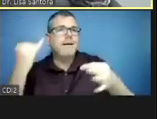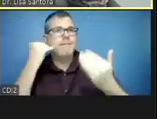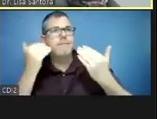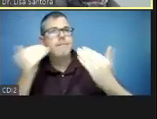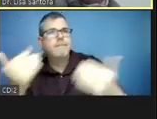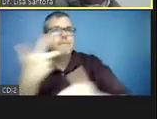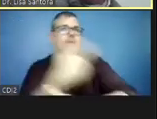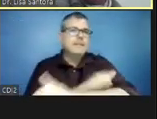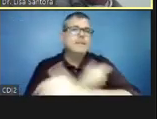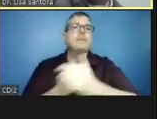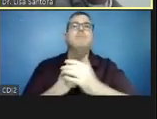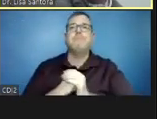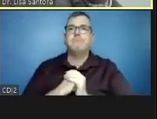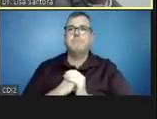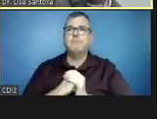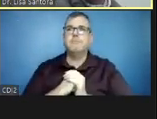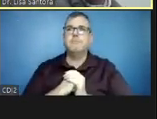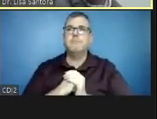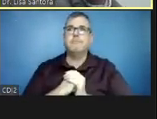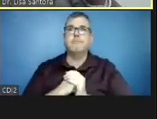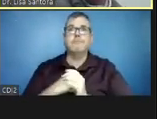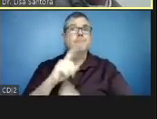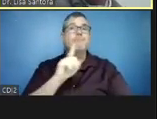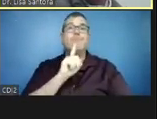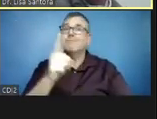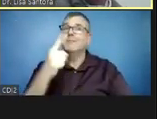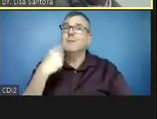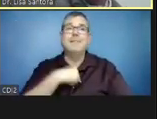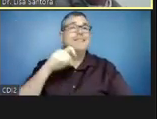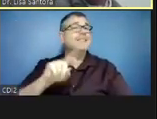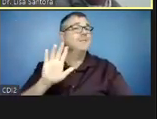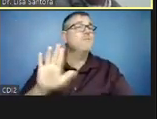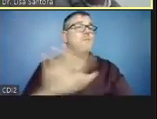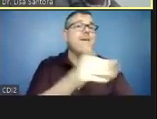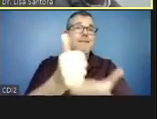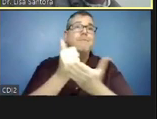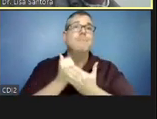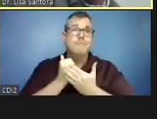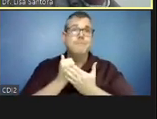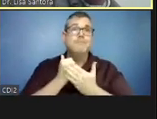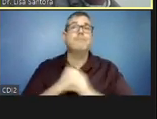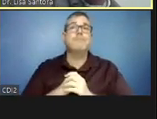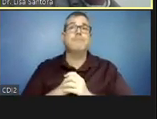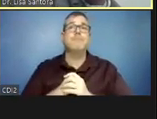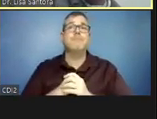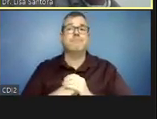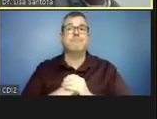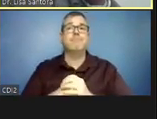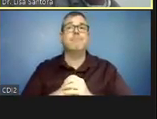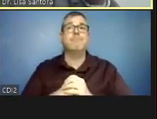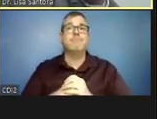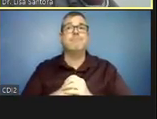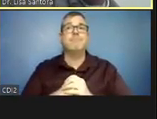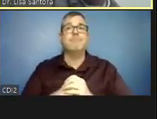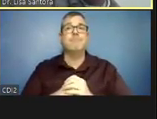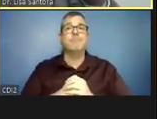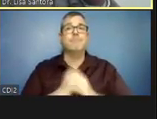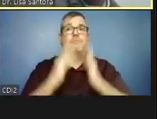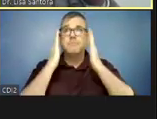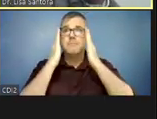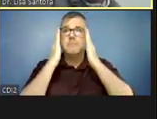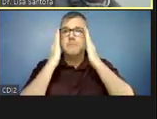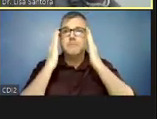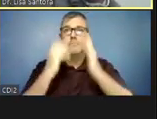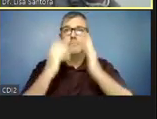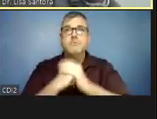So we need your help, and you've heard us saying a lot. I think everyone has said we have very limited access to vaccine